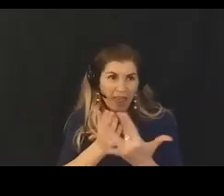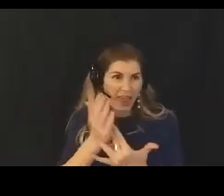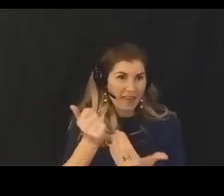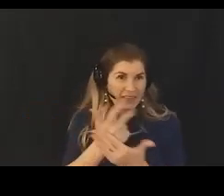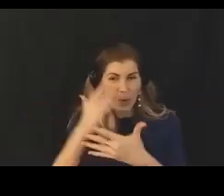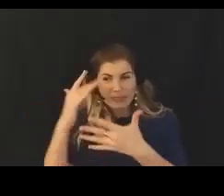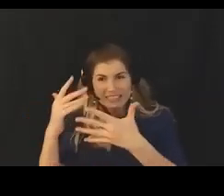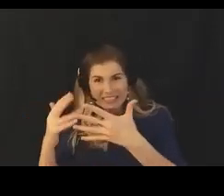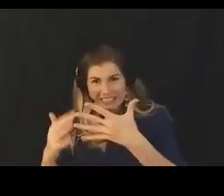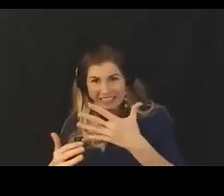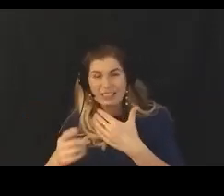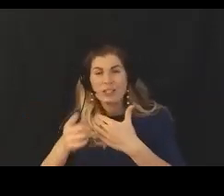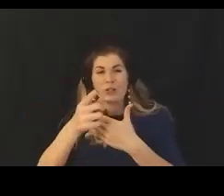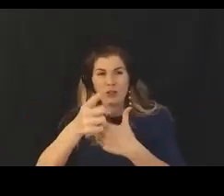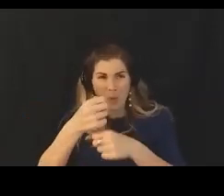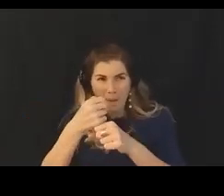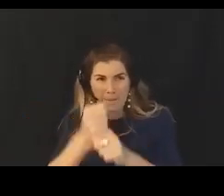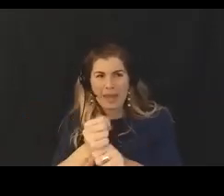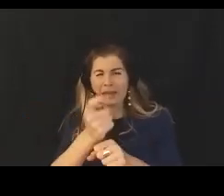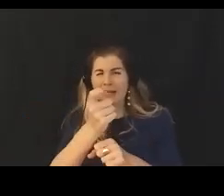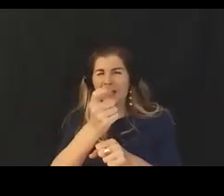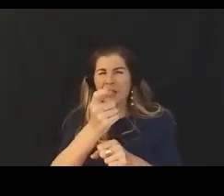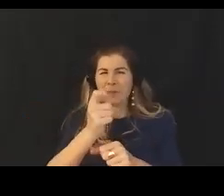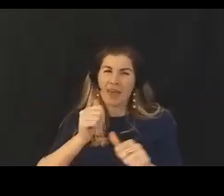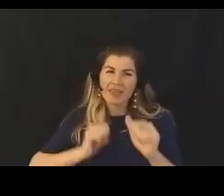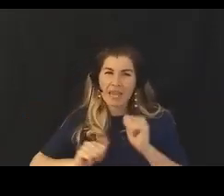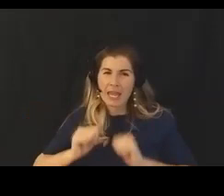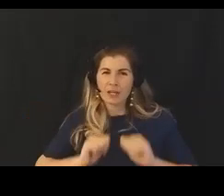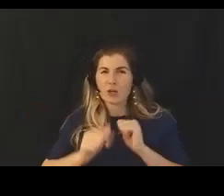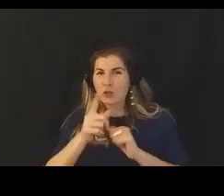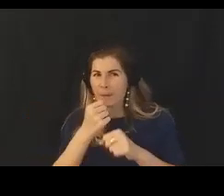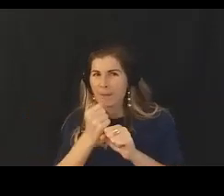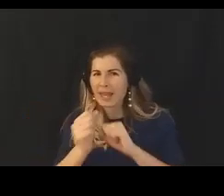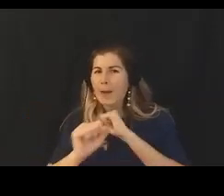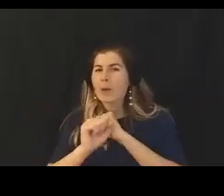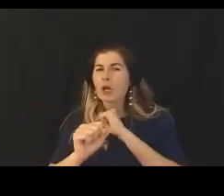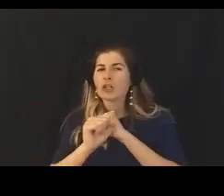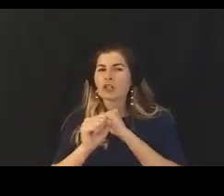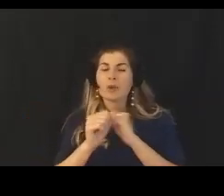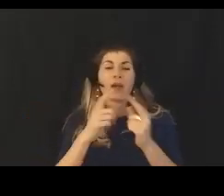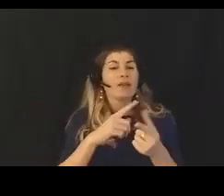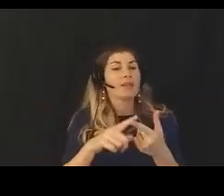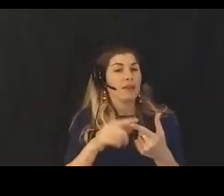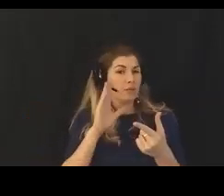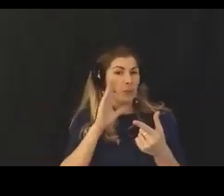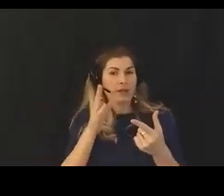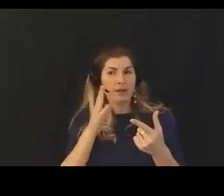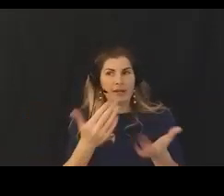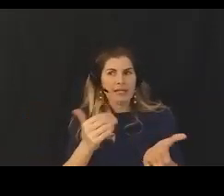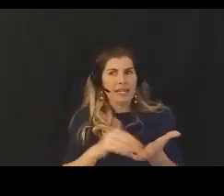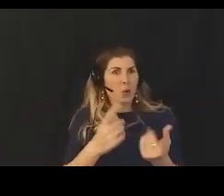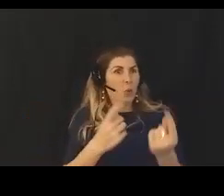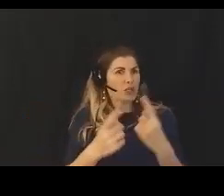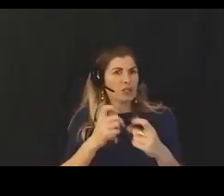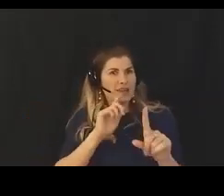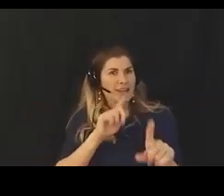where you guys actually create a little piece of theater, a little commercial. And then of course I will open the floor to some questions